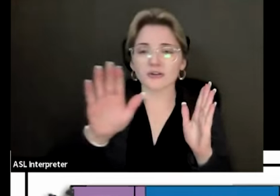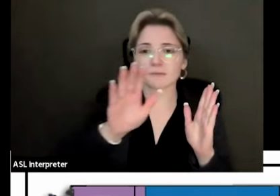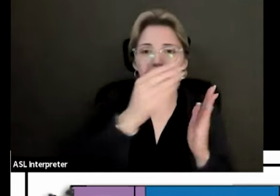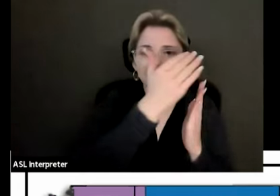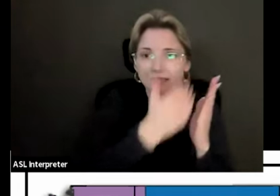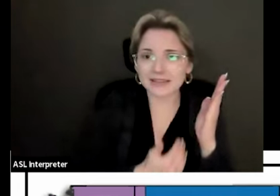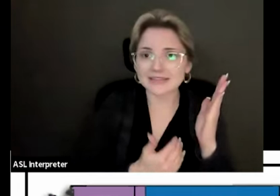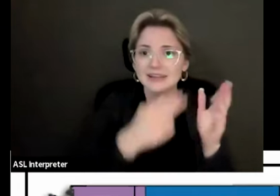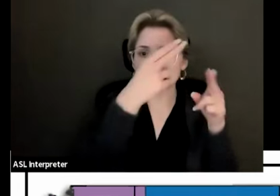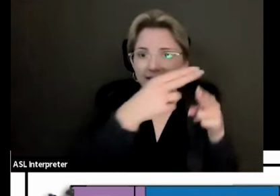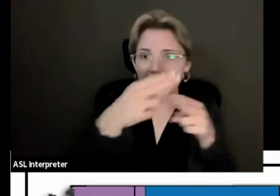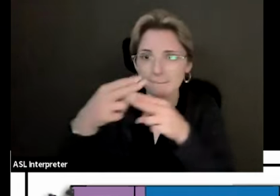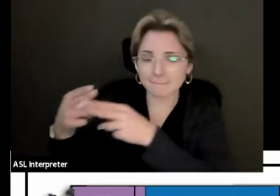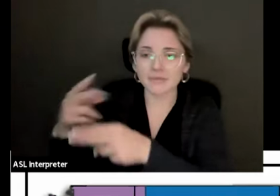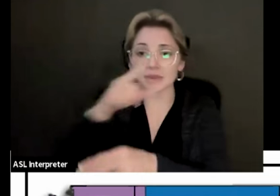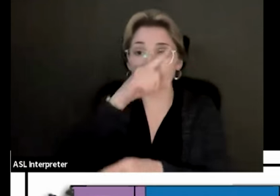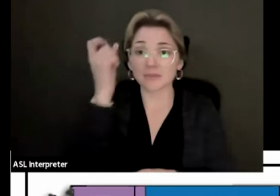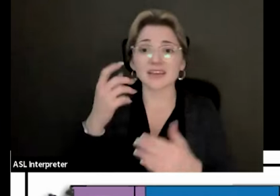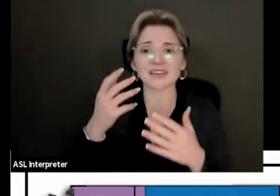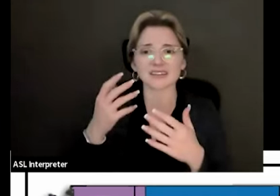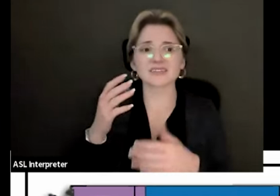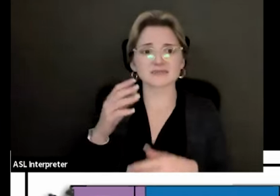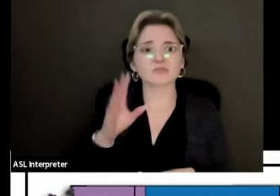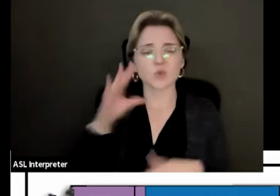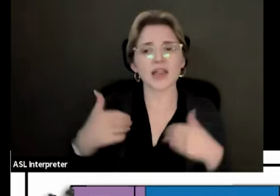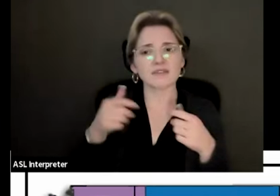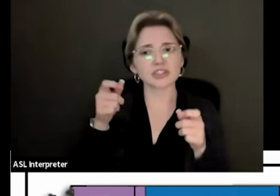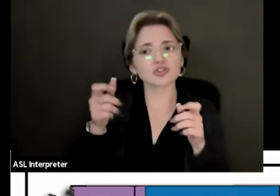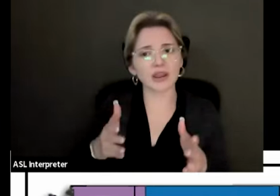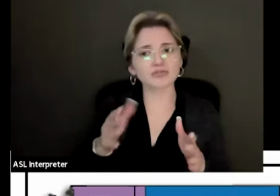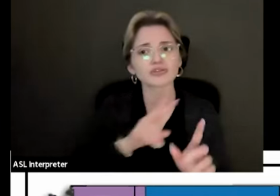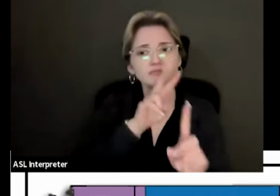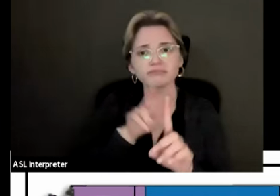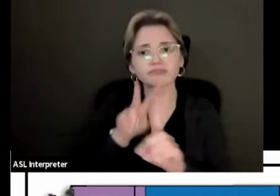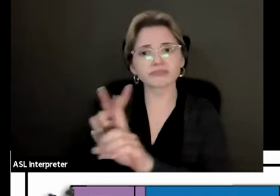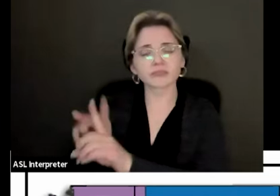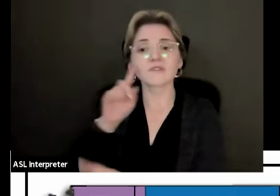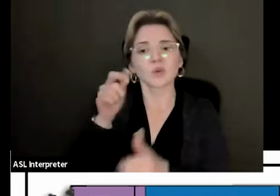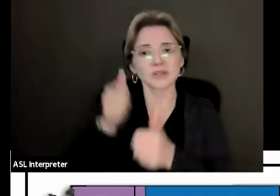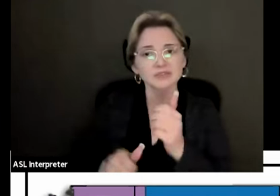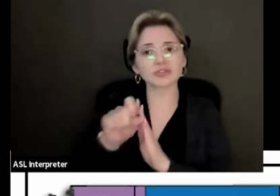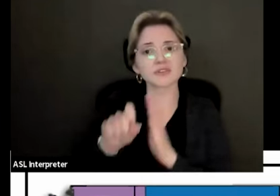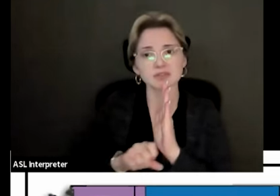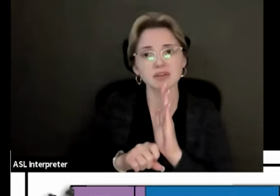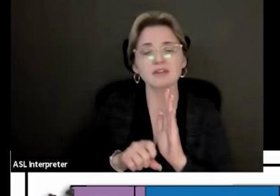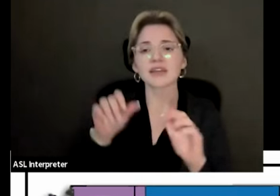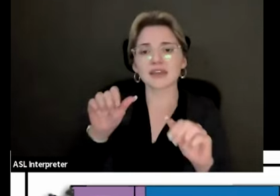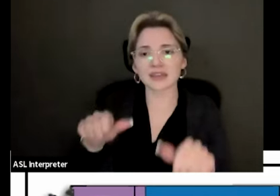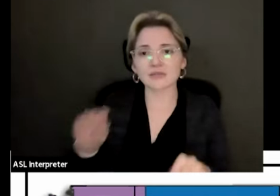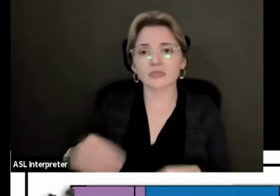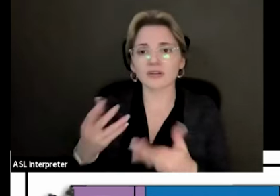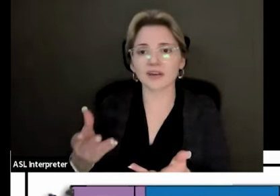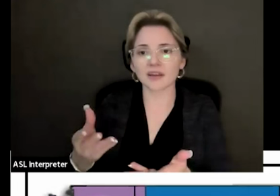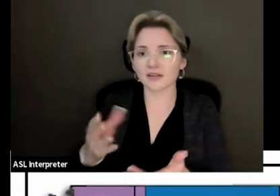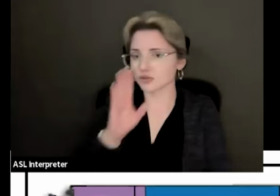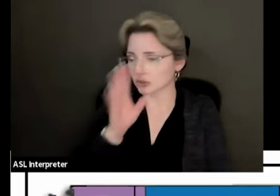out to your local field office, or have a survivor reach out to their local field office when they're asking for assistance, or when they are